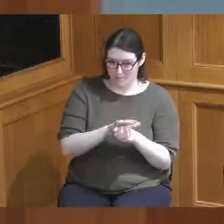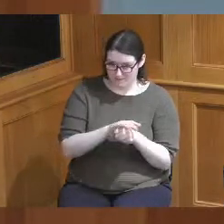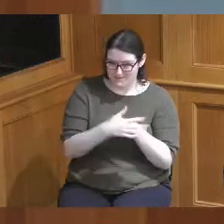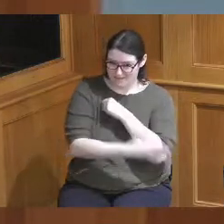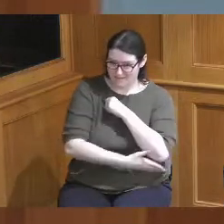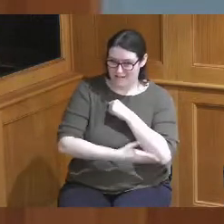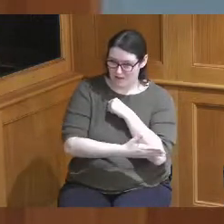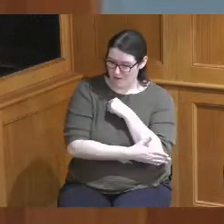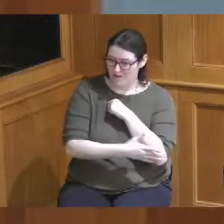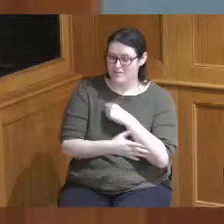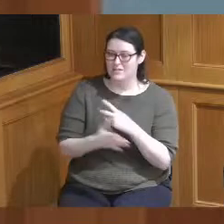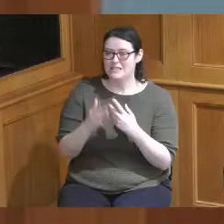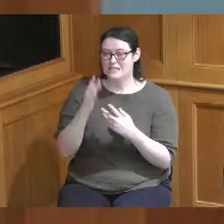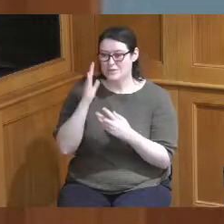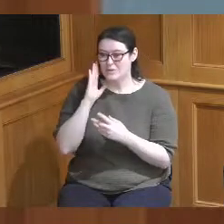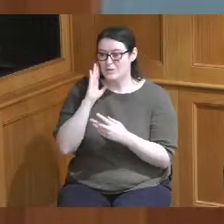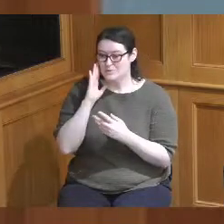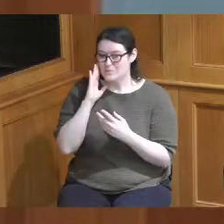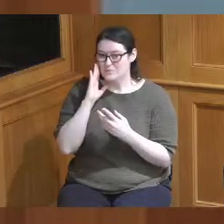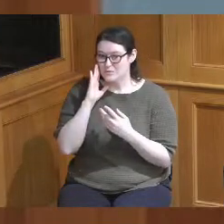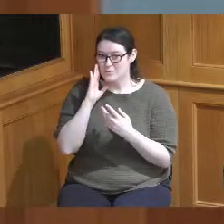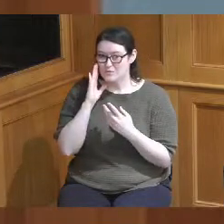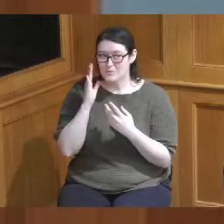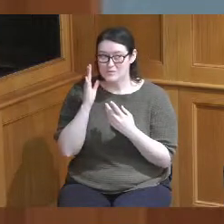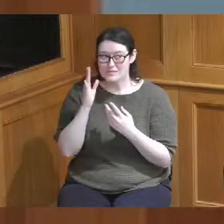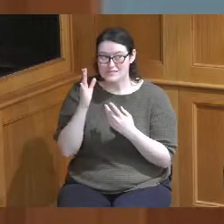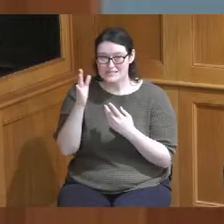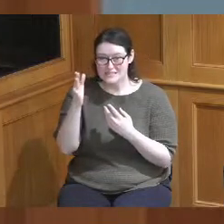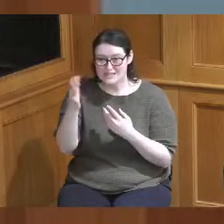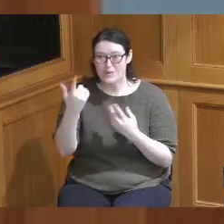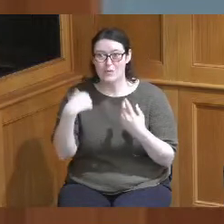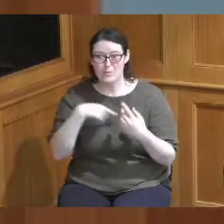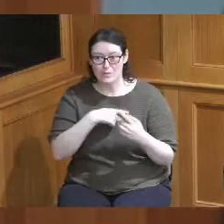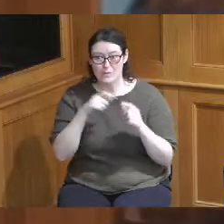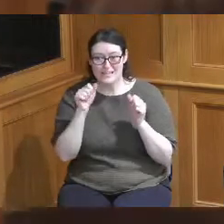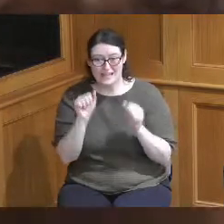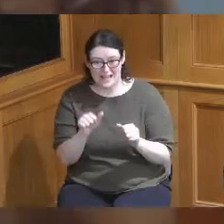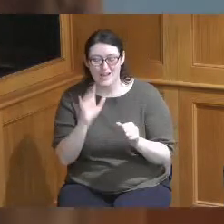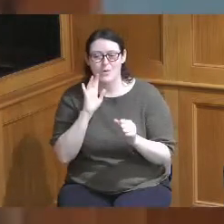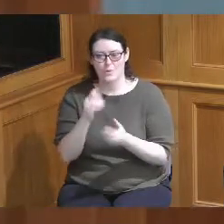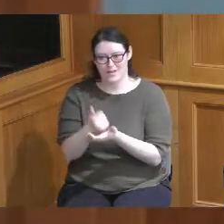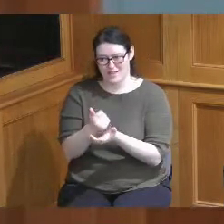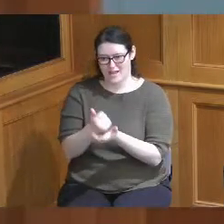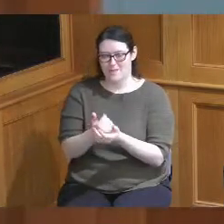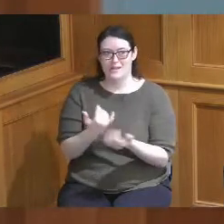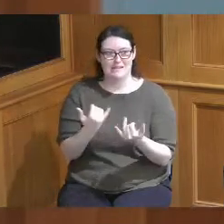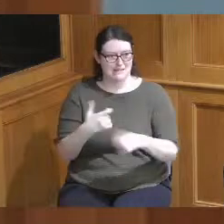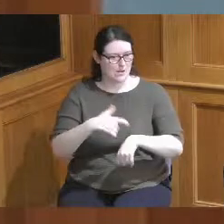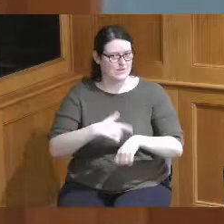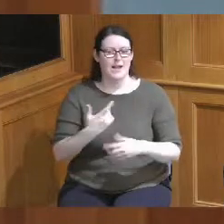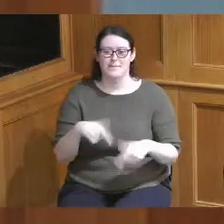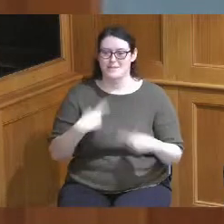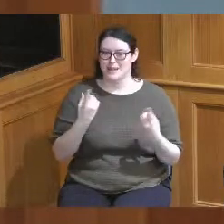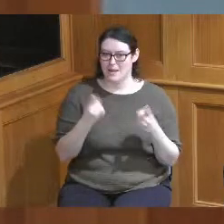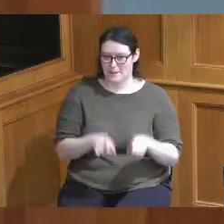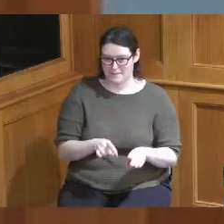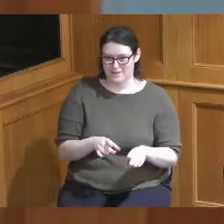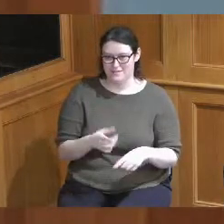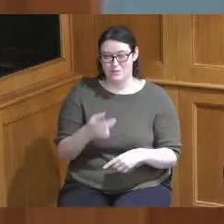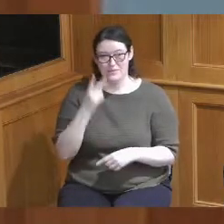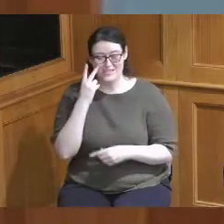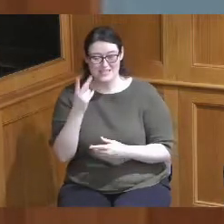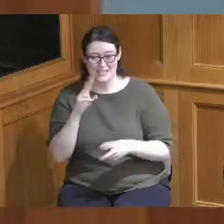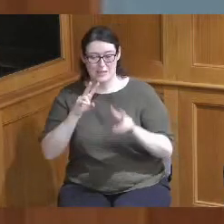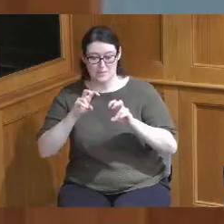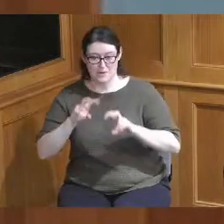of relief when the time came. That time is now. Recent property appraisals have soared to levels we've never